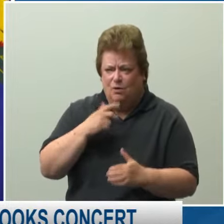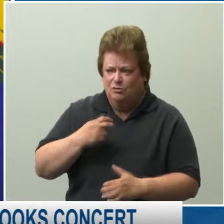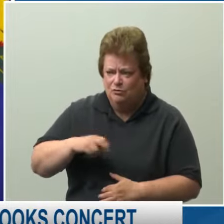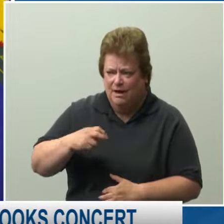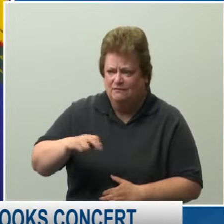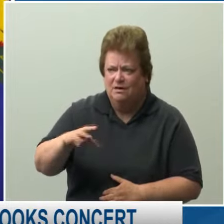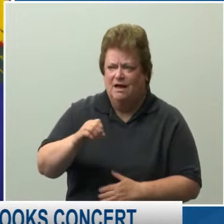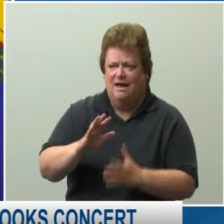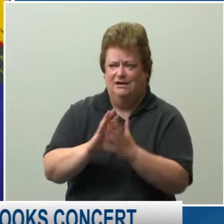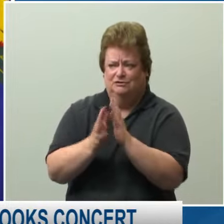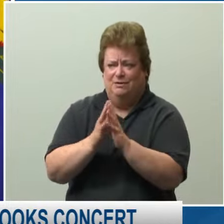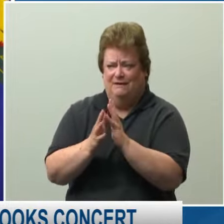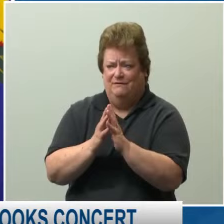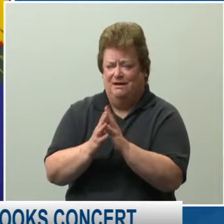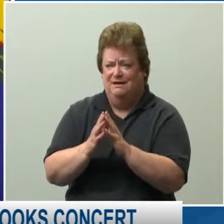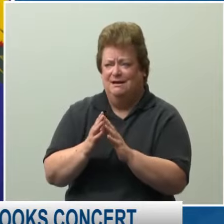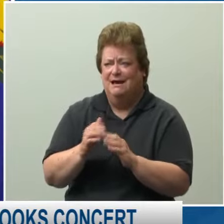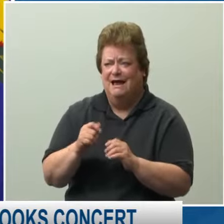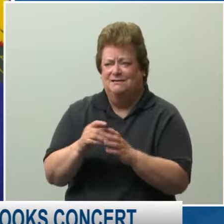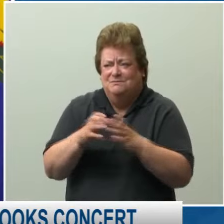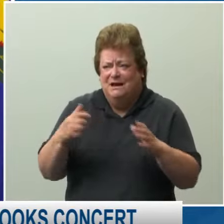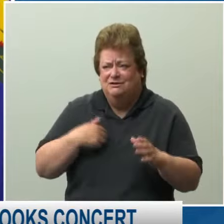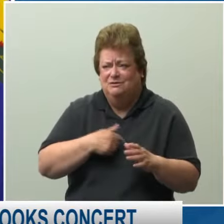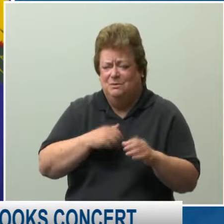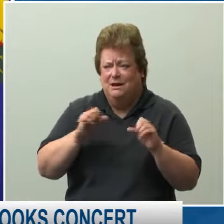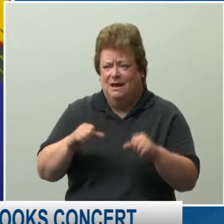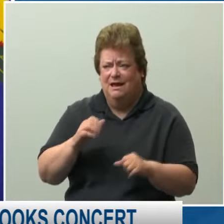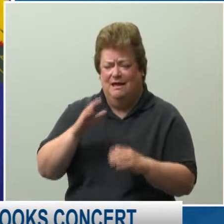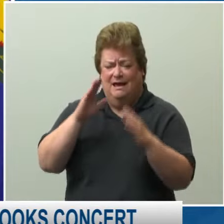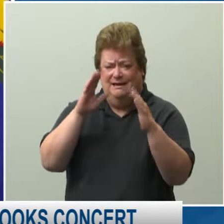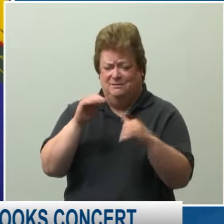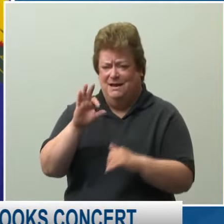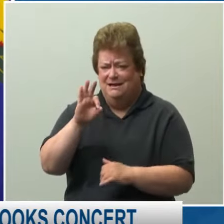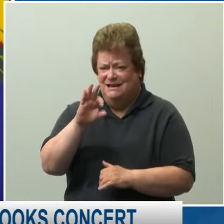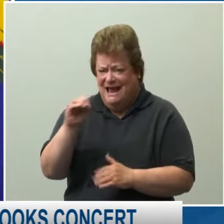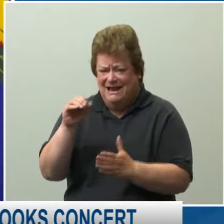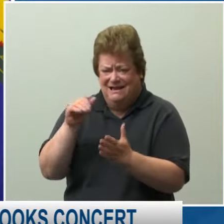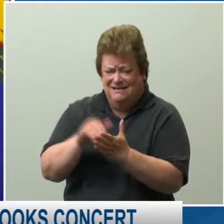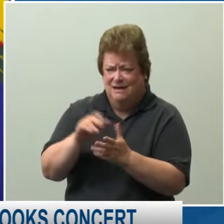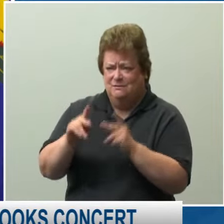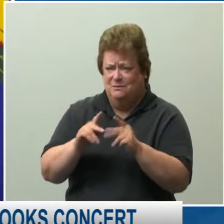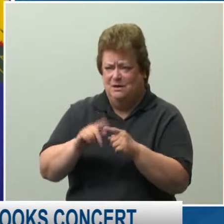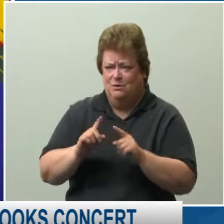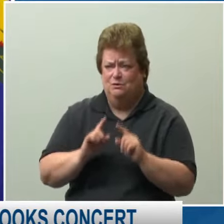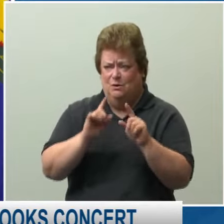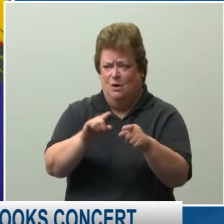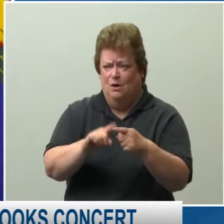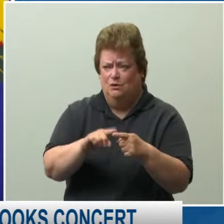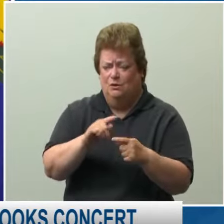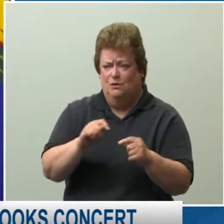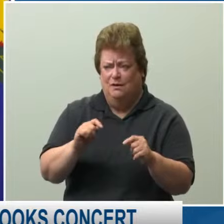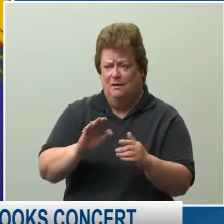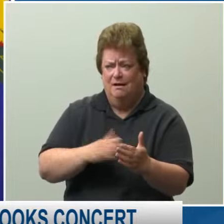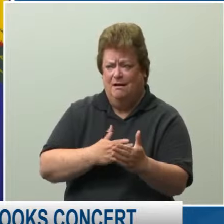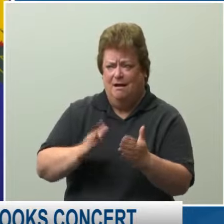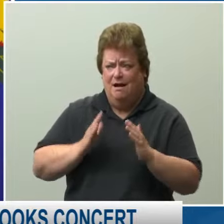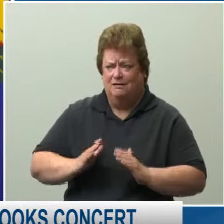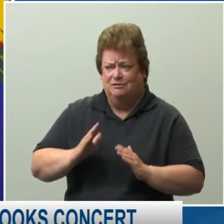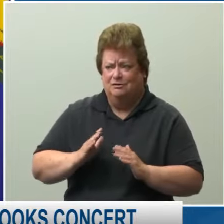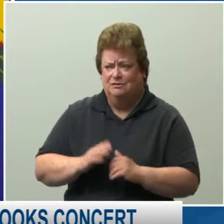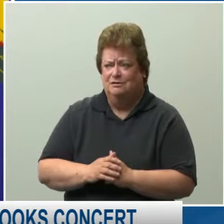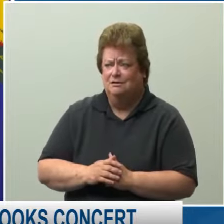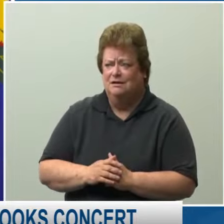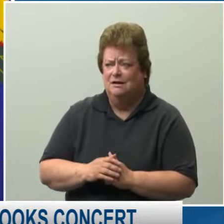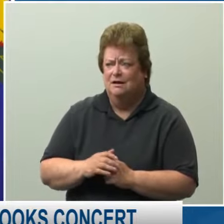possible. About 90,000 people are expected to attend the Garth Brooks concert, with a large portion